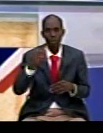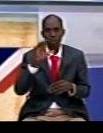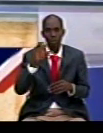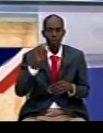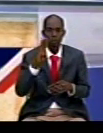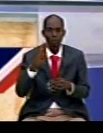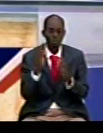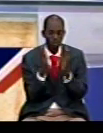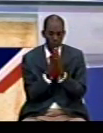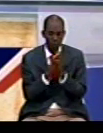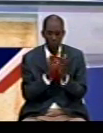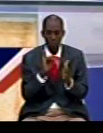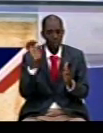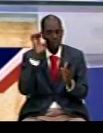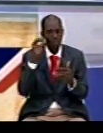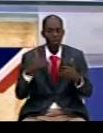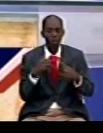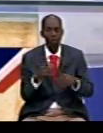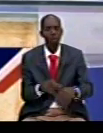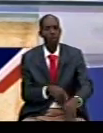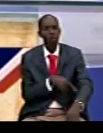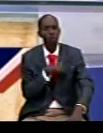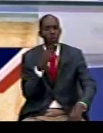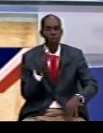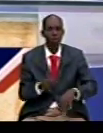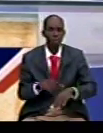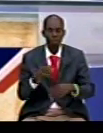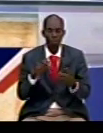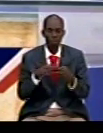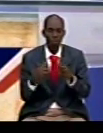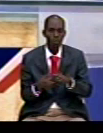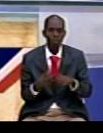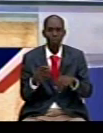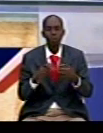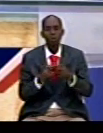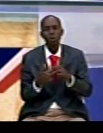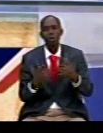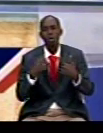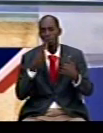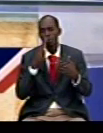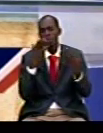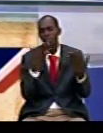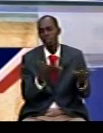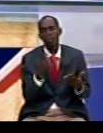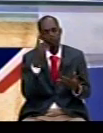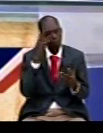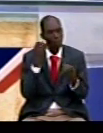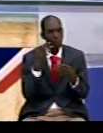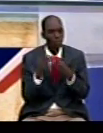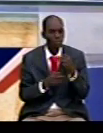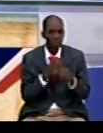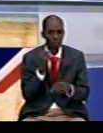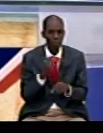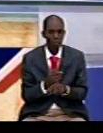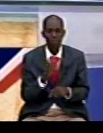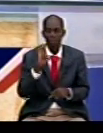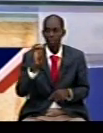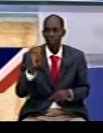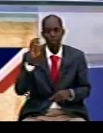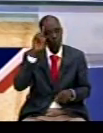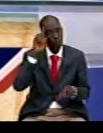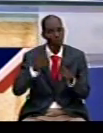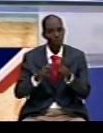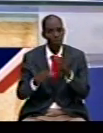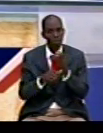praying. He had a long-standing problem. The problem had been there for many years. Esau had